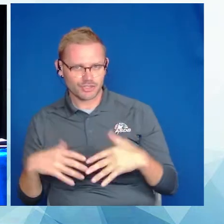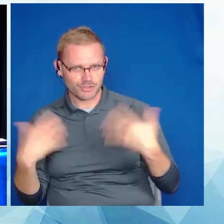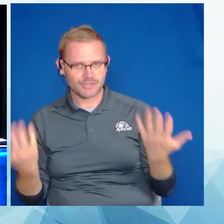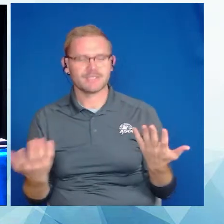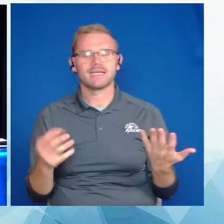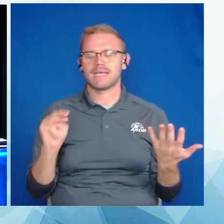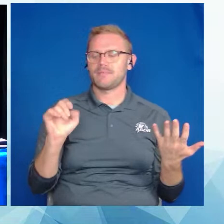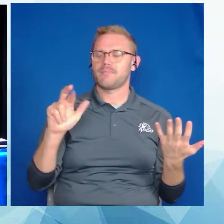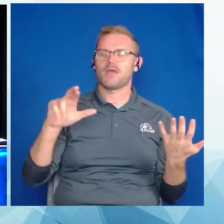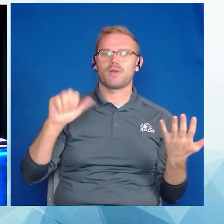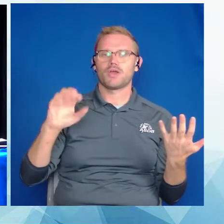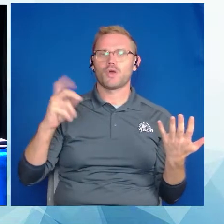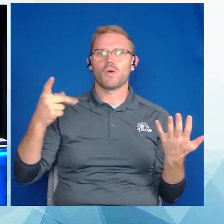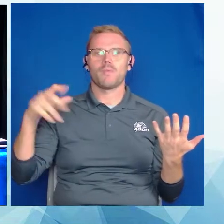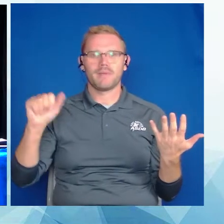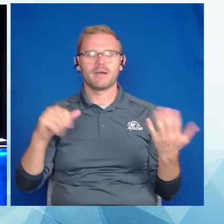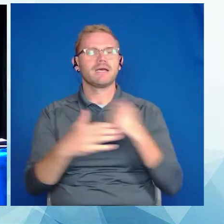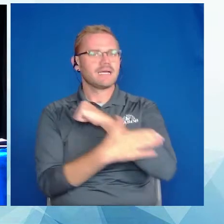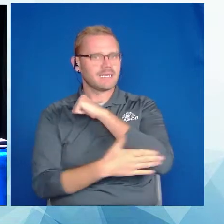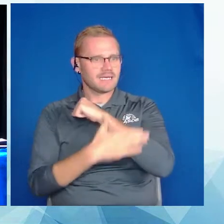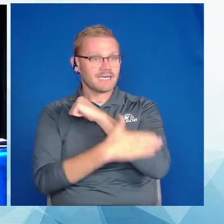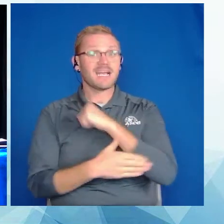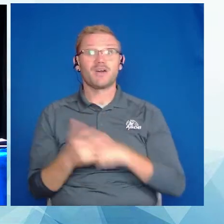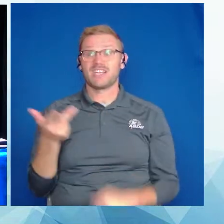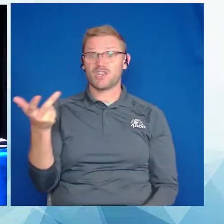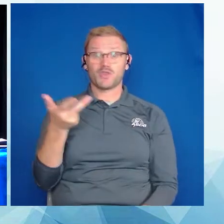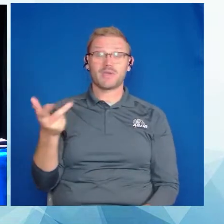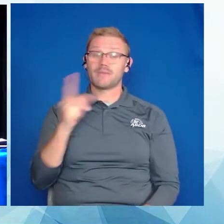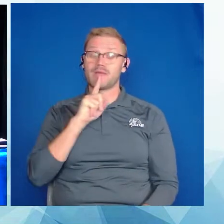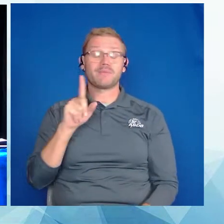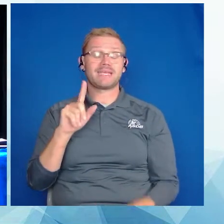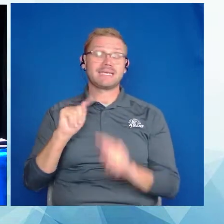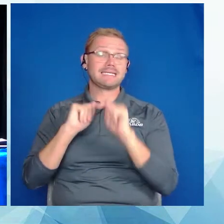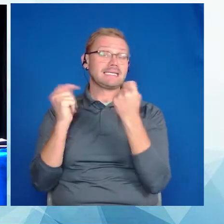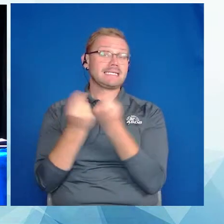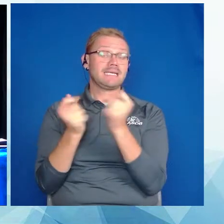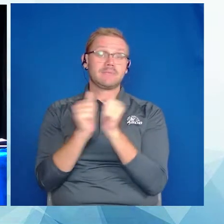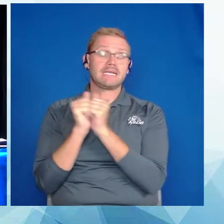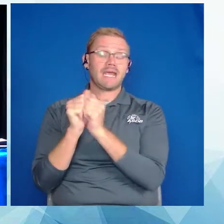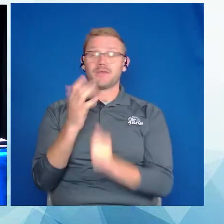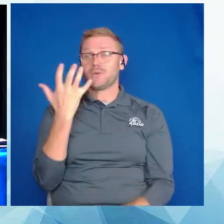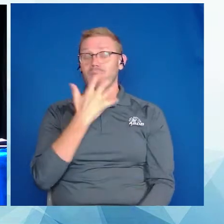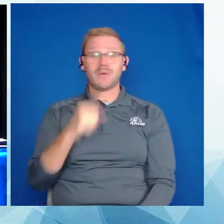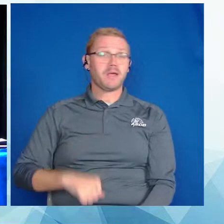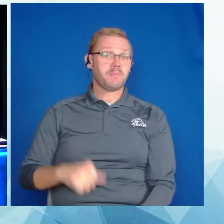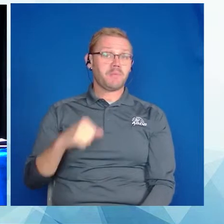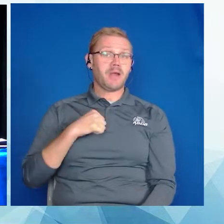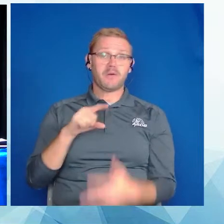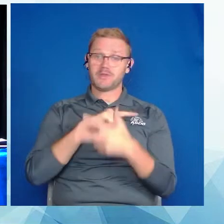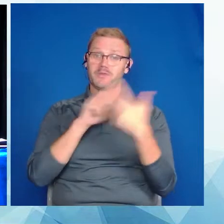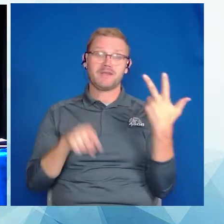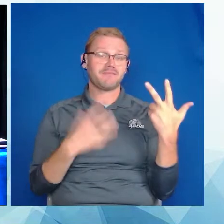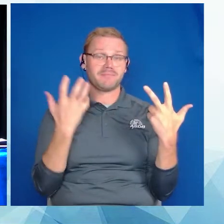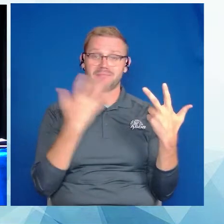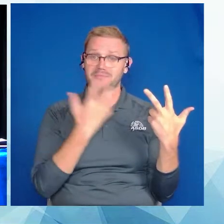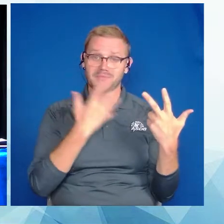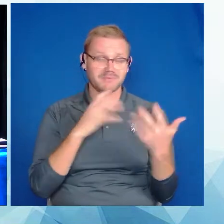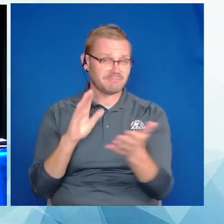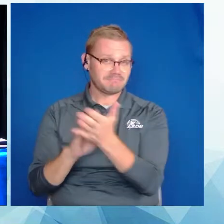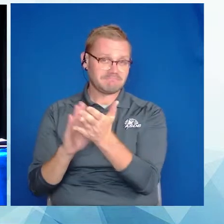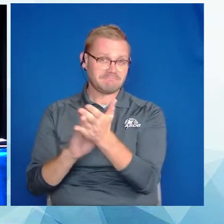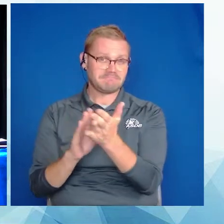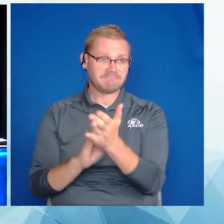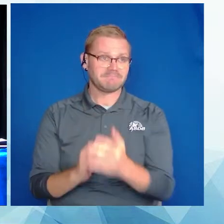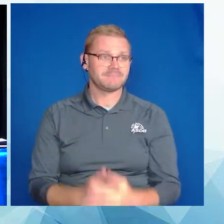This year, these 3 directors have been functioning as a team, and I really couldn't be prouder of all 3 of them.